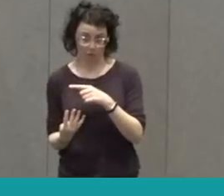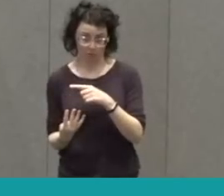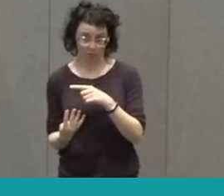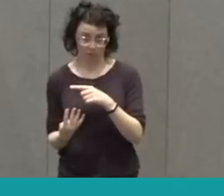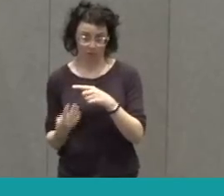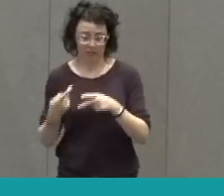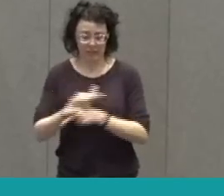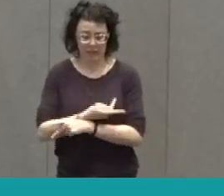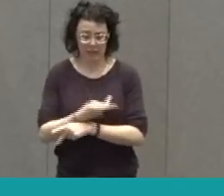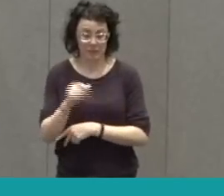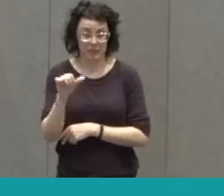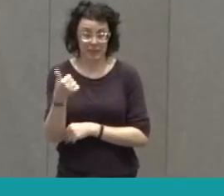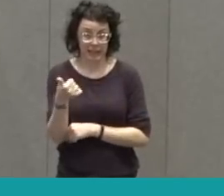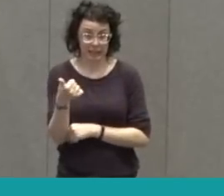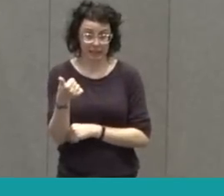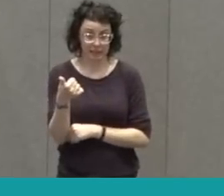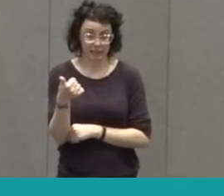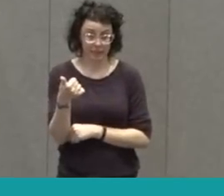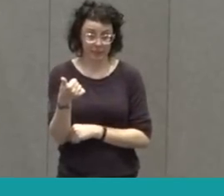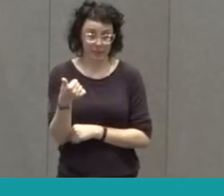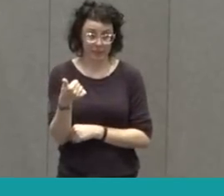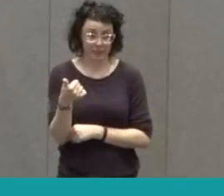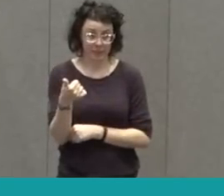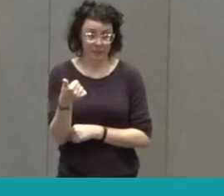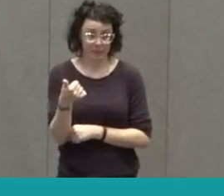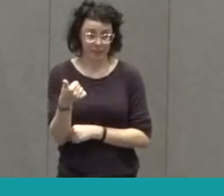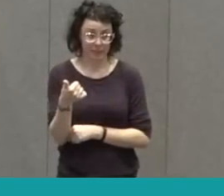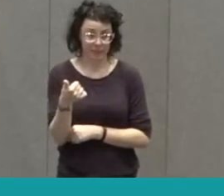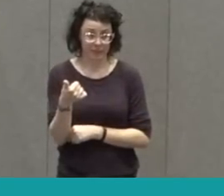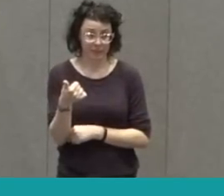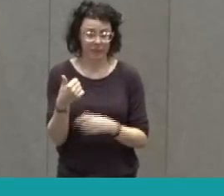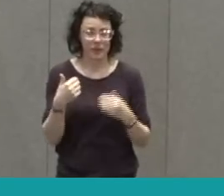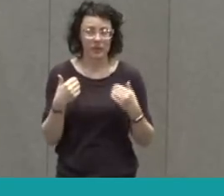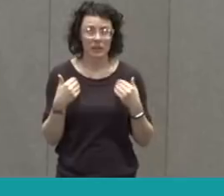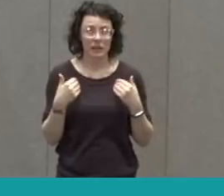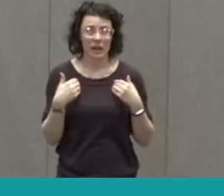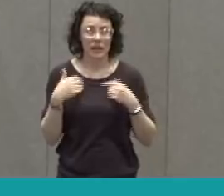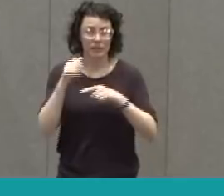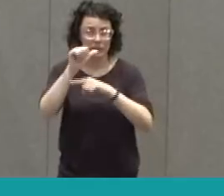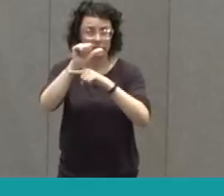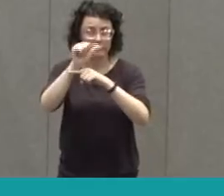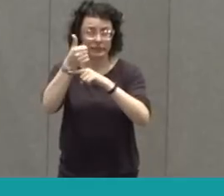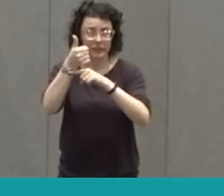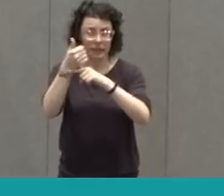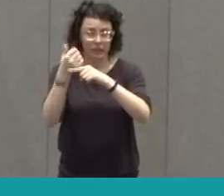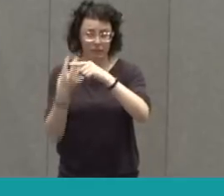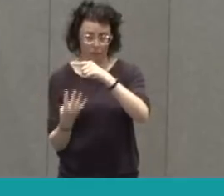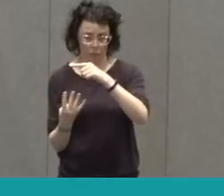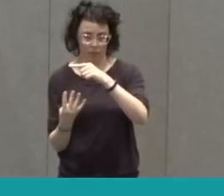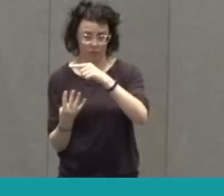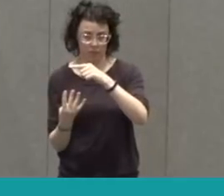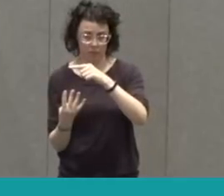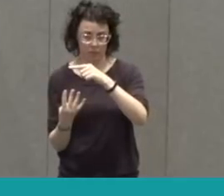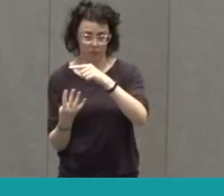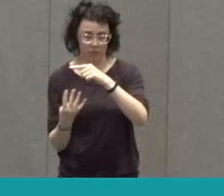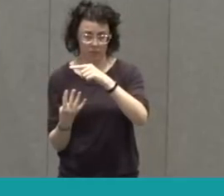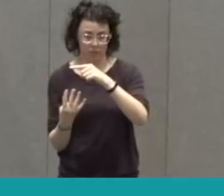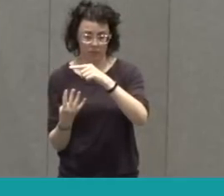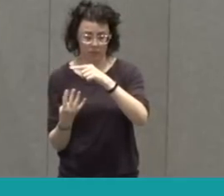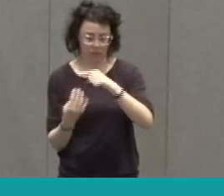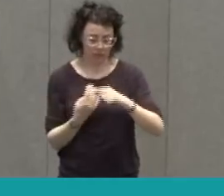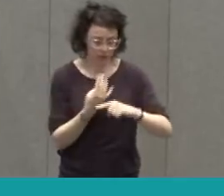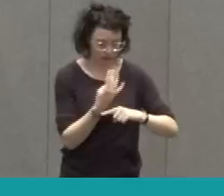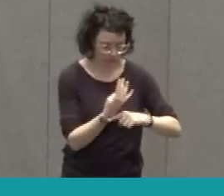Times 10. So we're going to do that. I have 10 fourths, which is, well, I have 4 fourths as a whole,